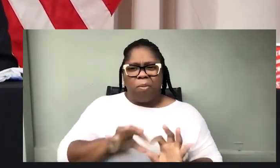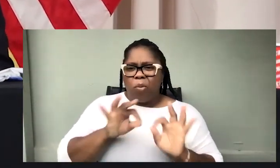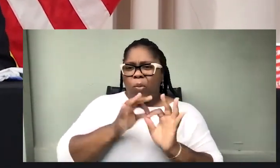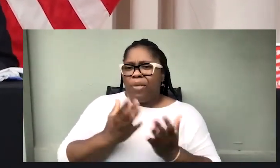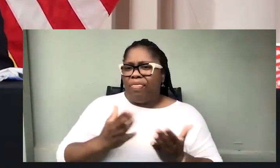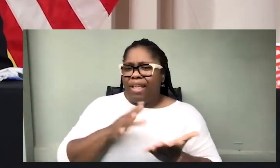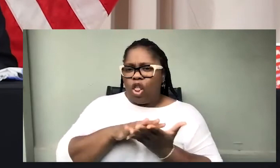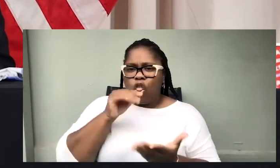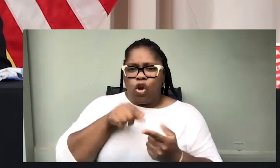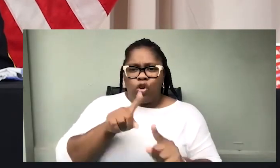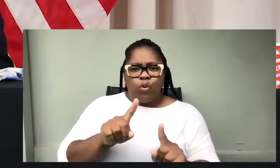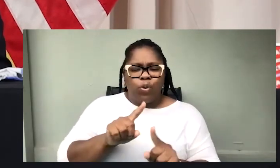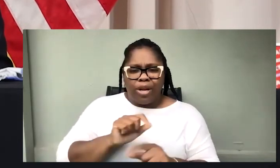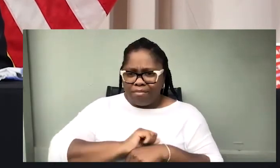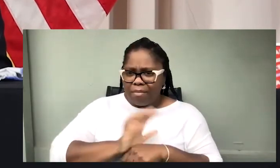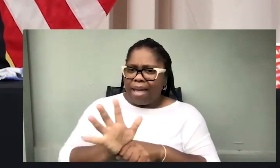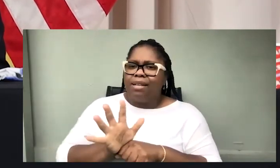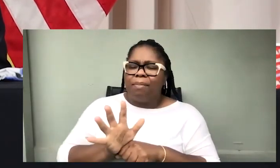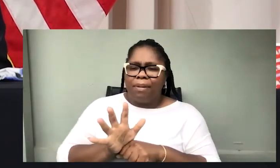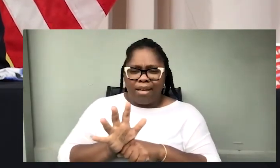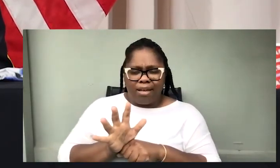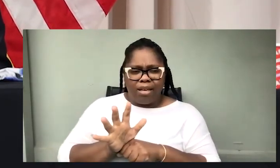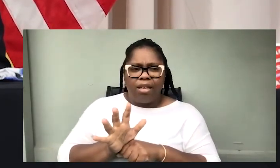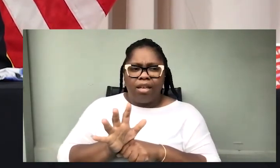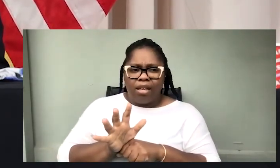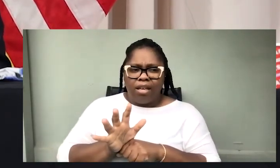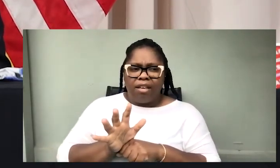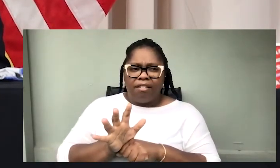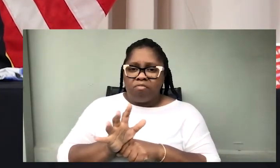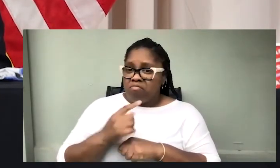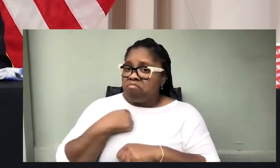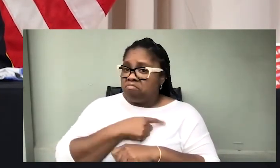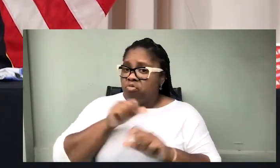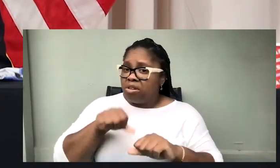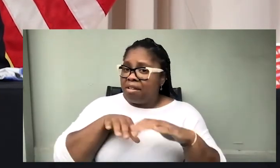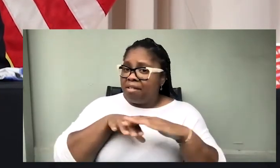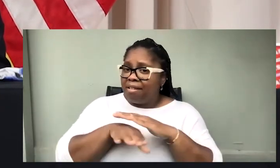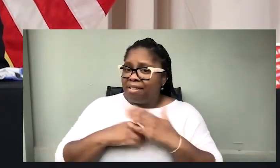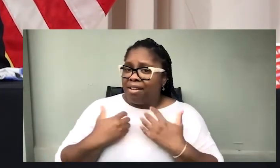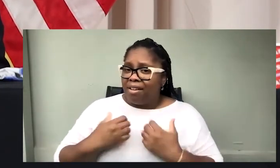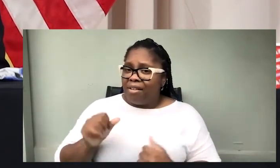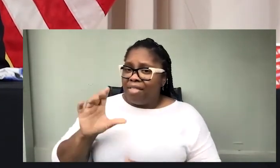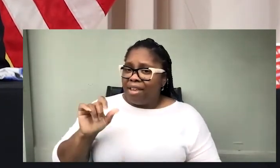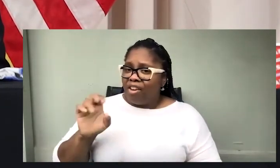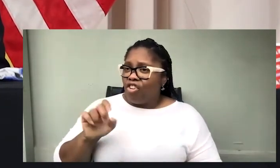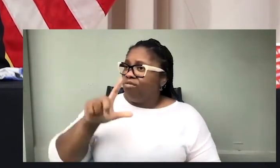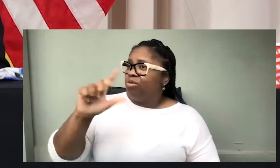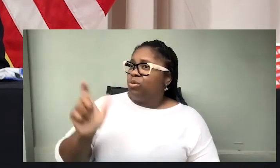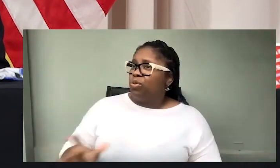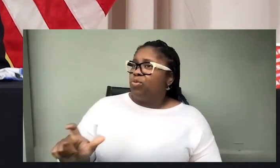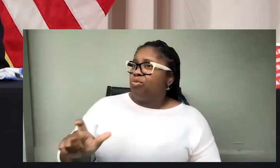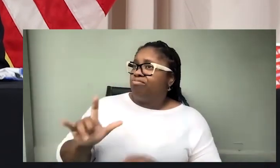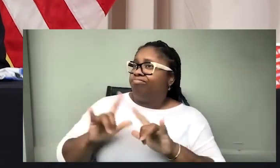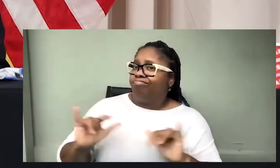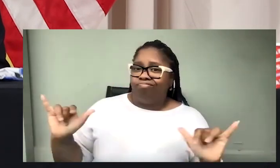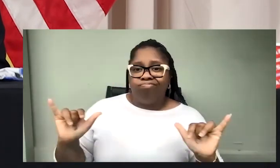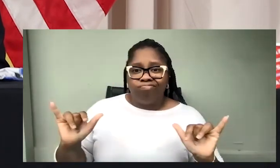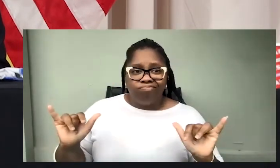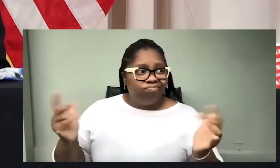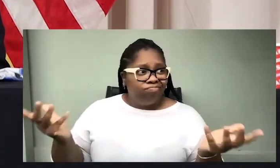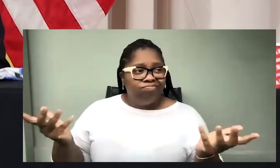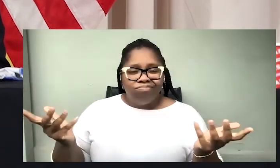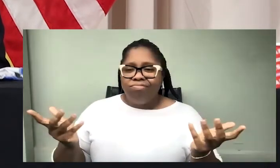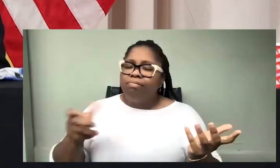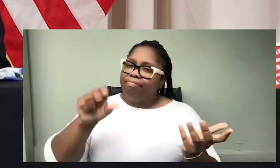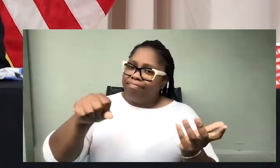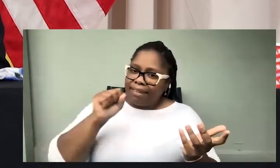learned during the pandemic is that we can access healthcare through Zoom, etc. Again, there's a